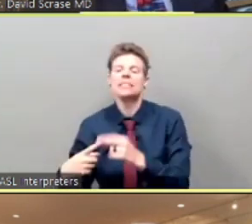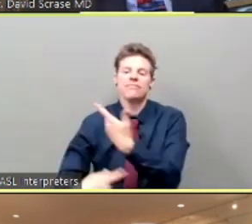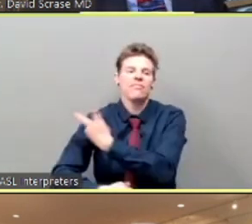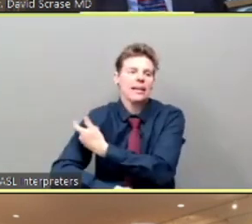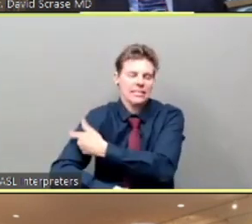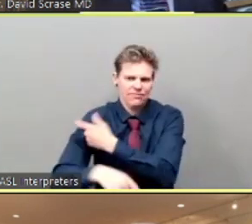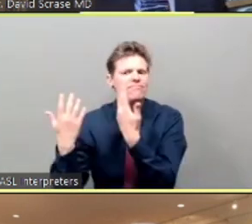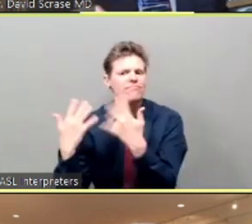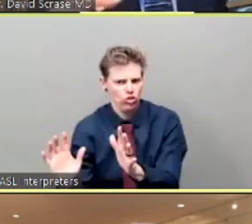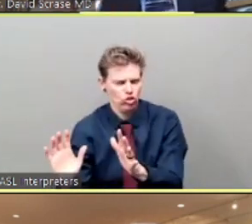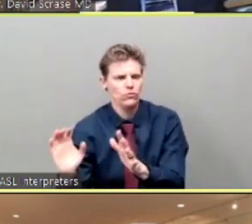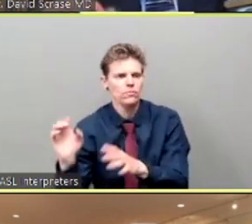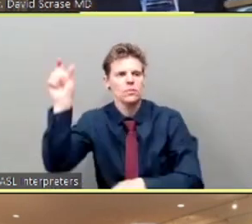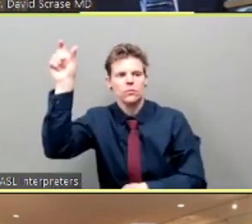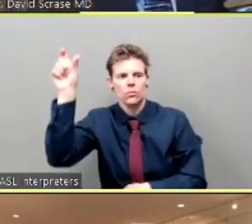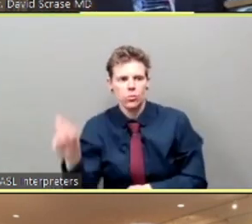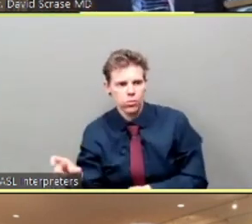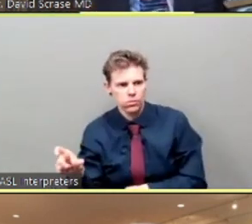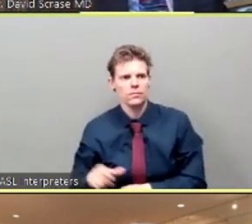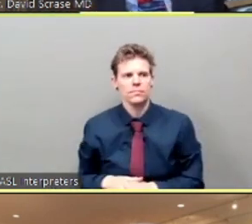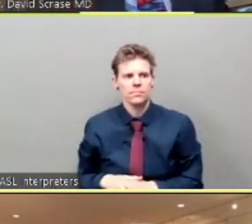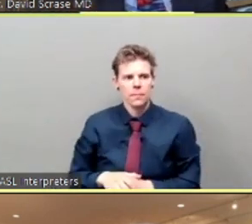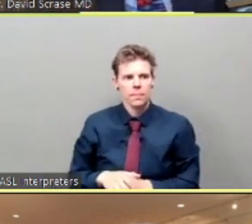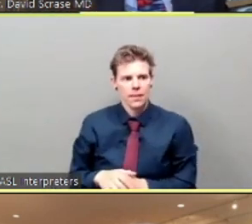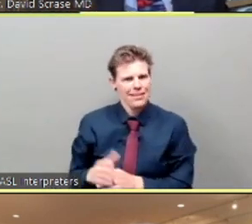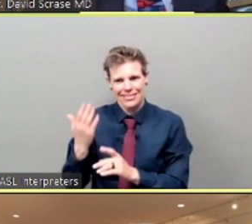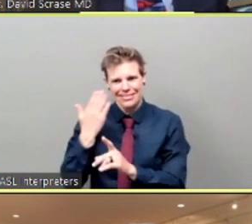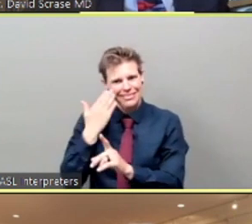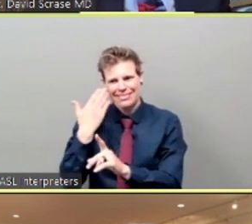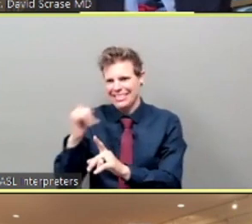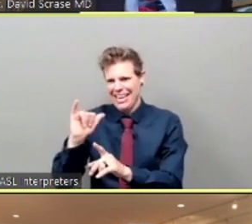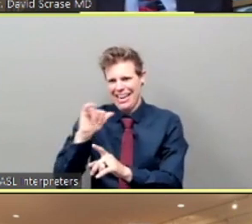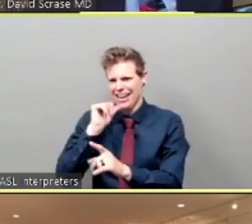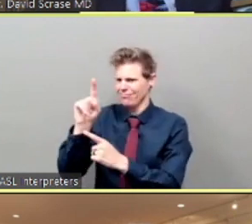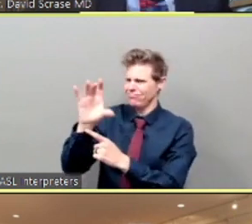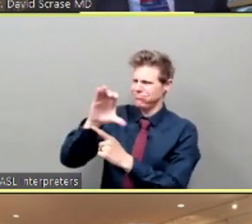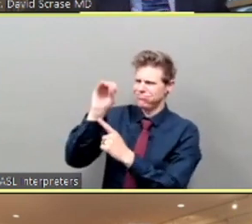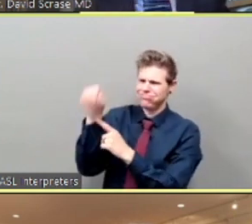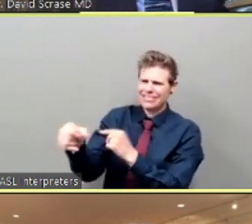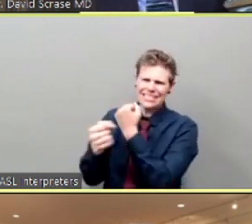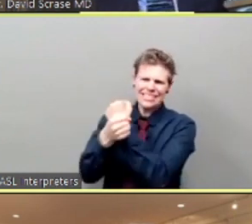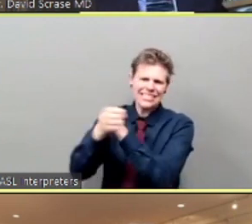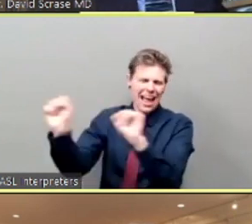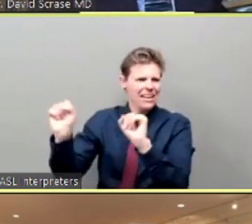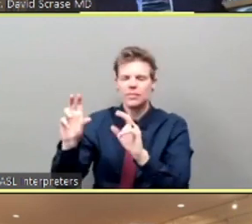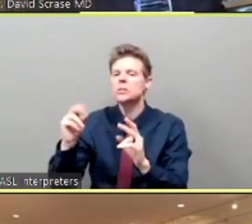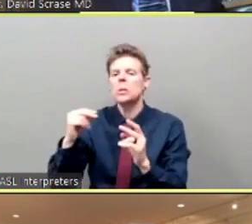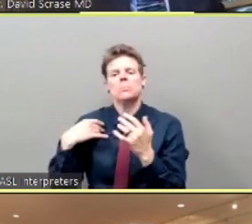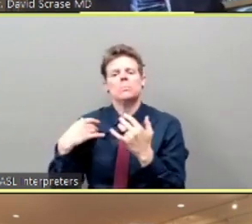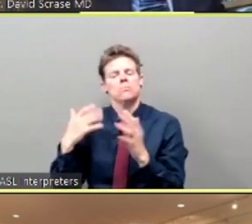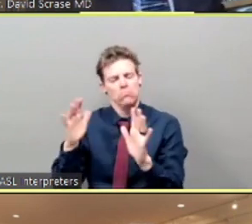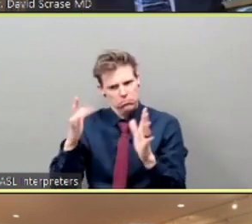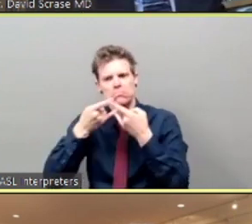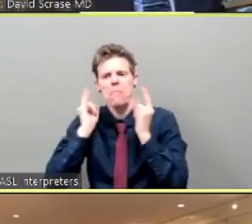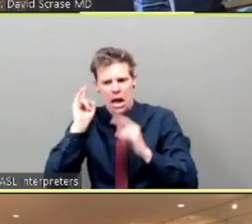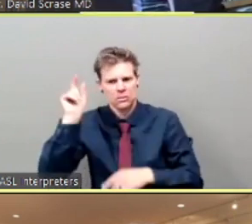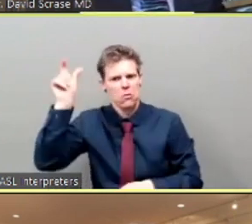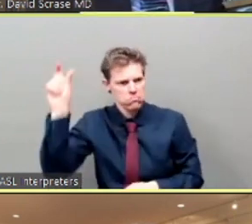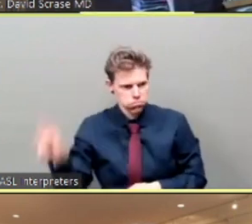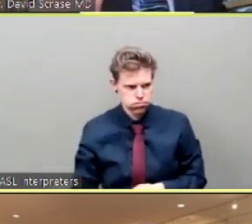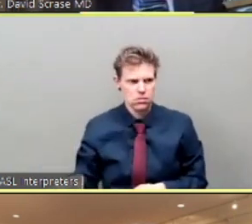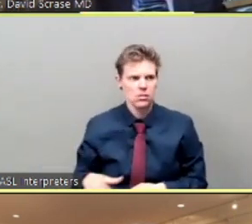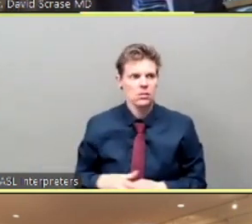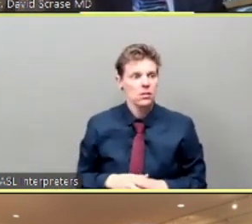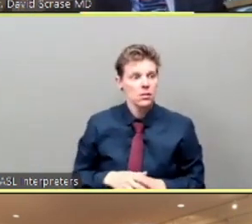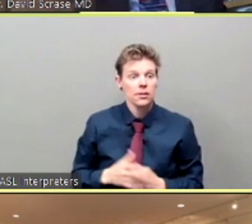to go through each one. You can take time, but visiting a barber or a salon, it's back